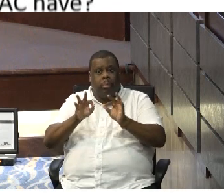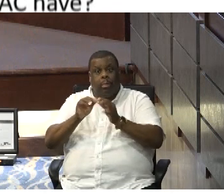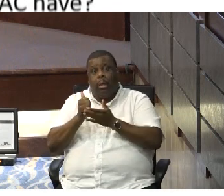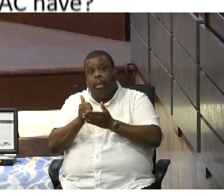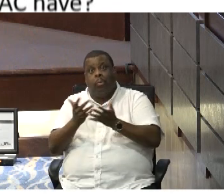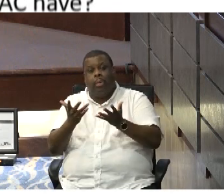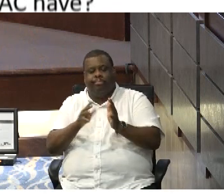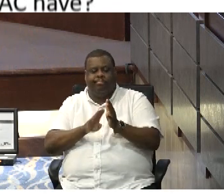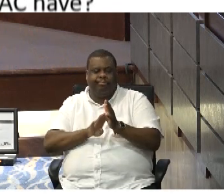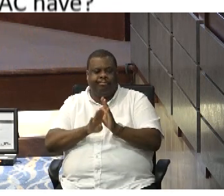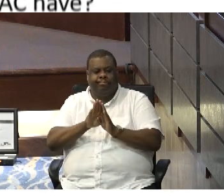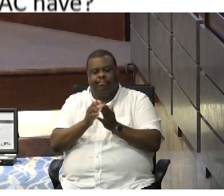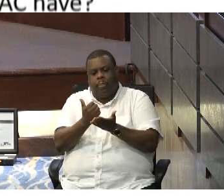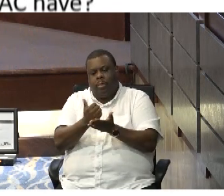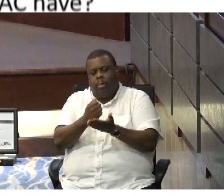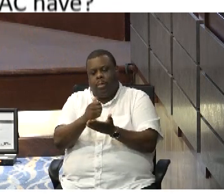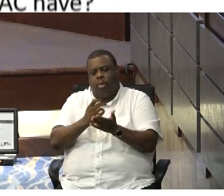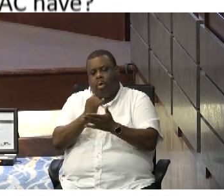So